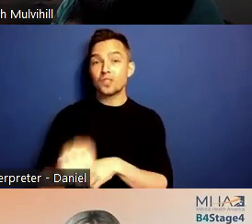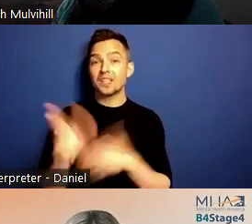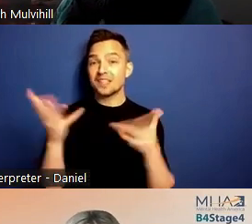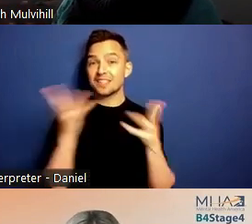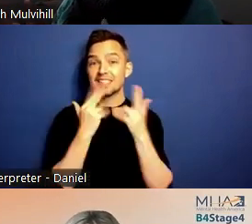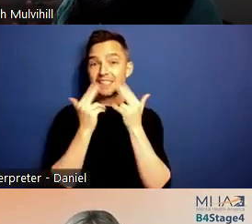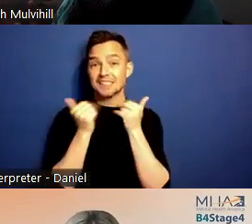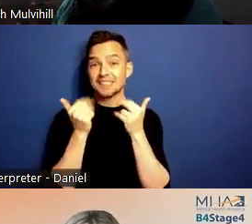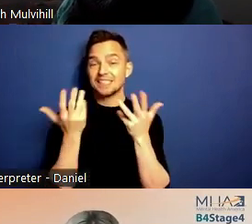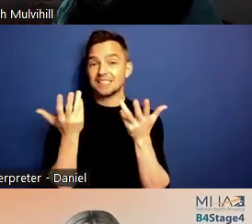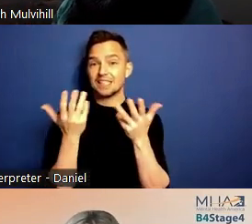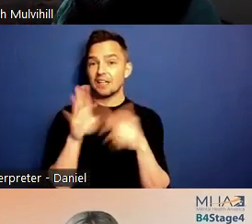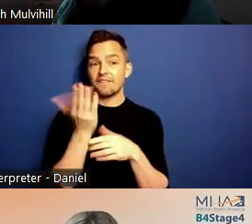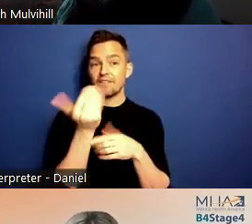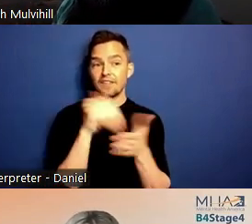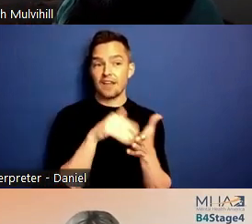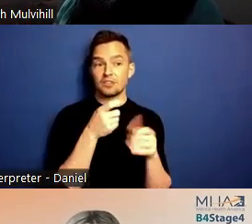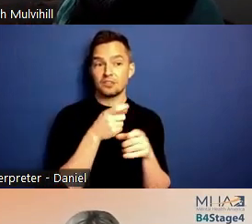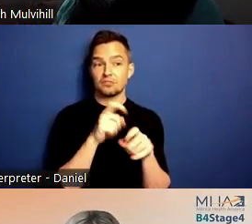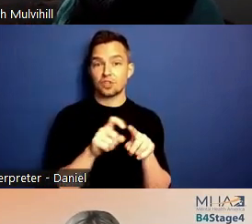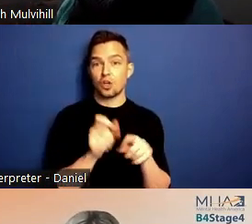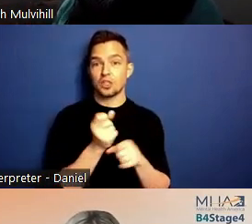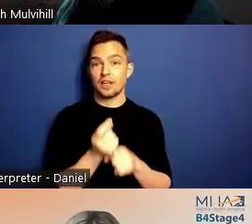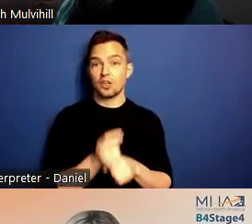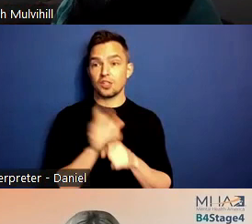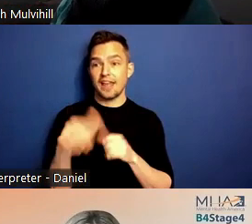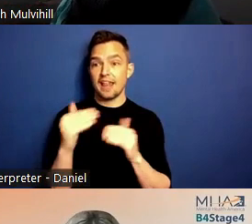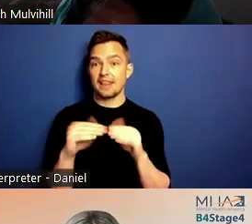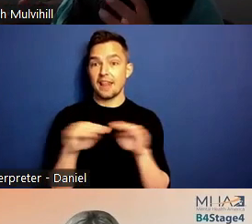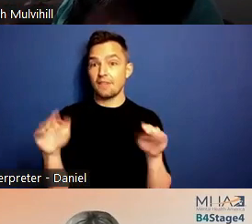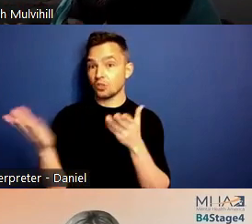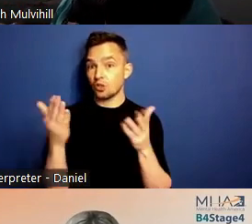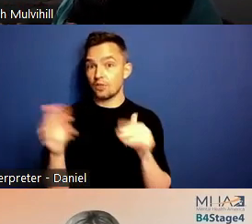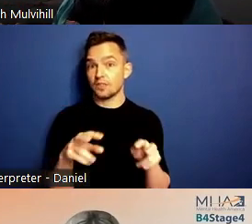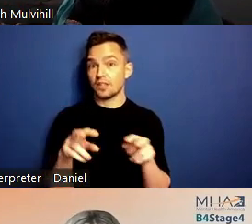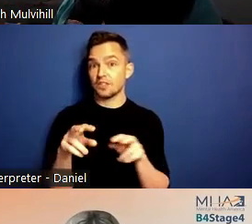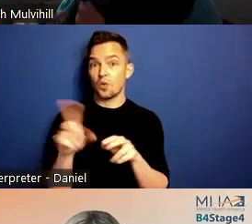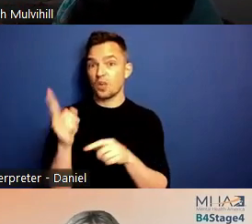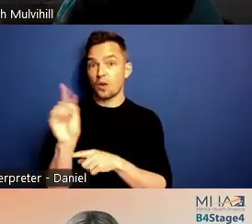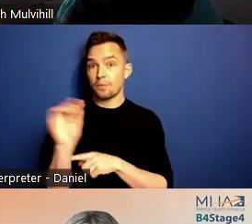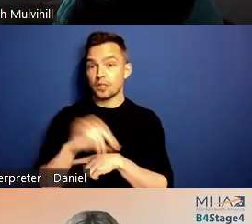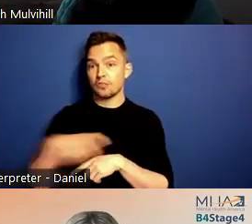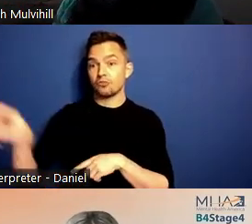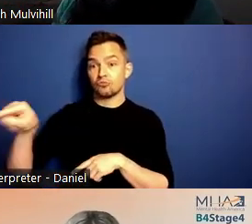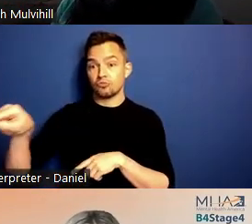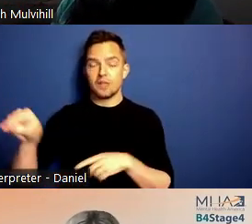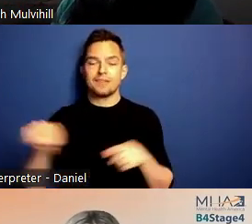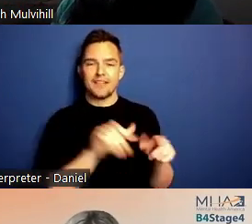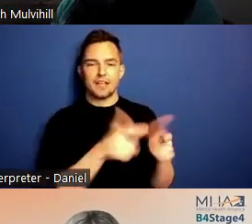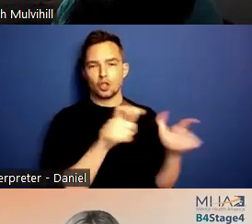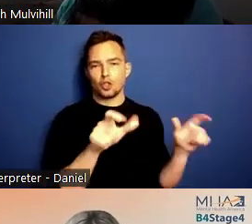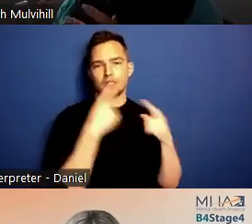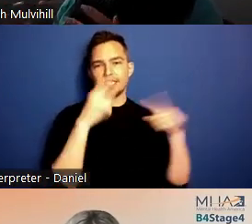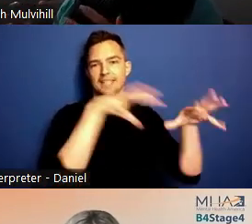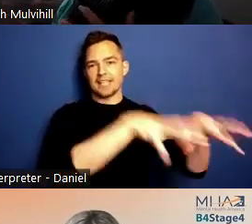of those 15,000 calls we take a year to that level of service, that's a huge success. And it's